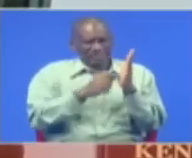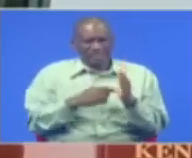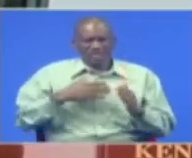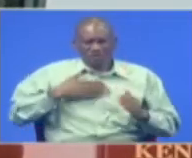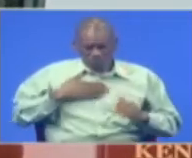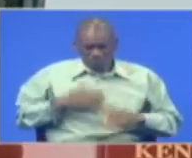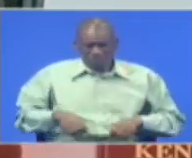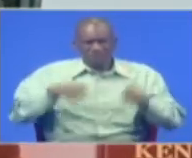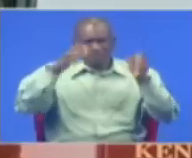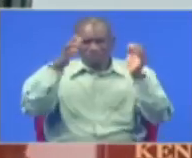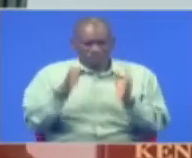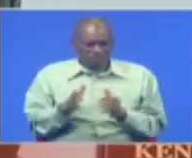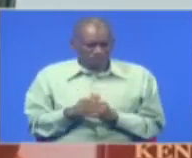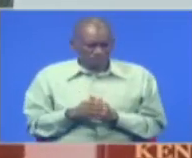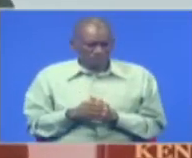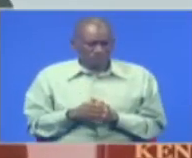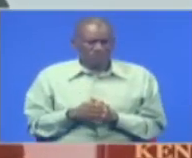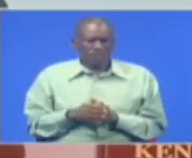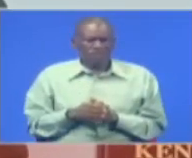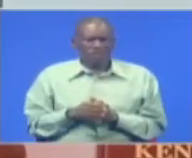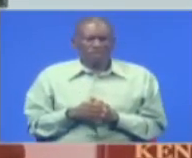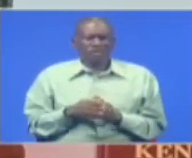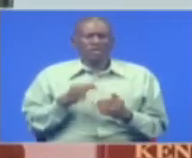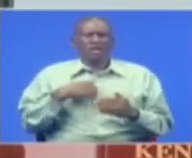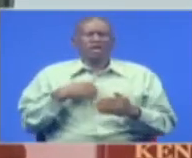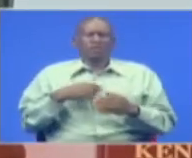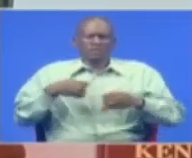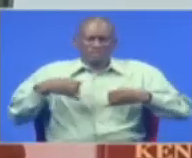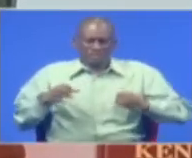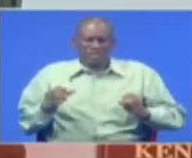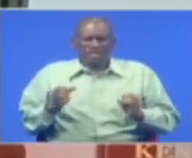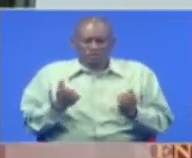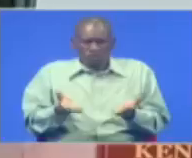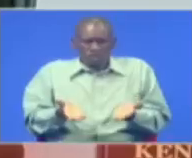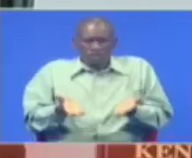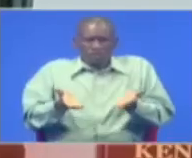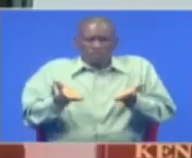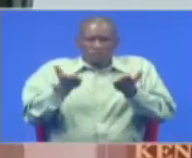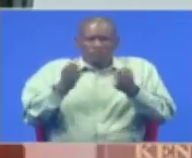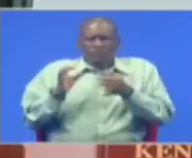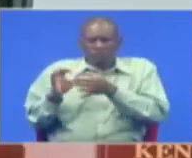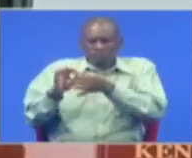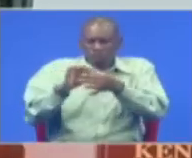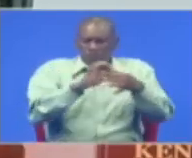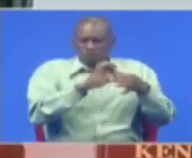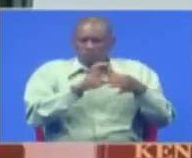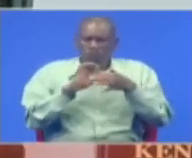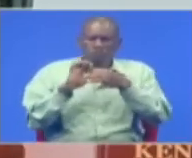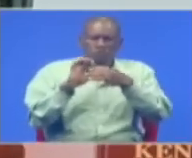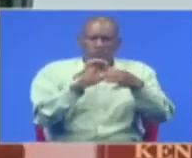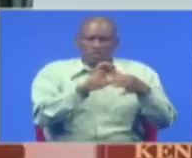Chair, is to build allies,